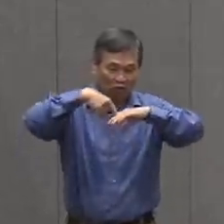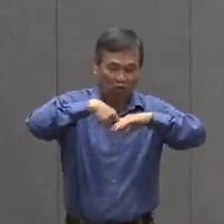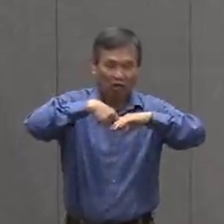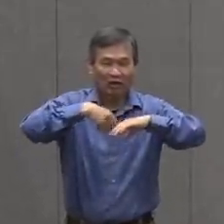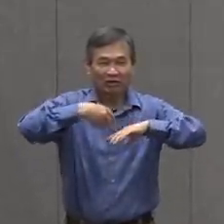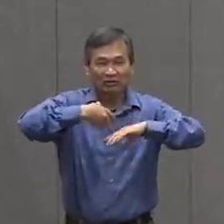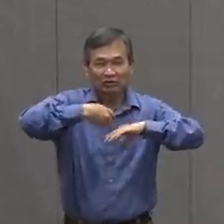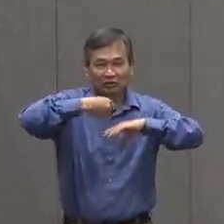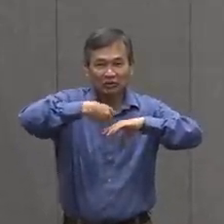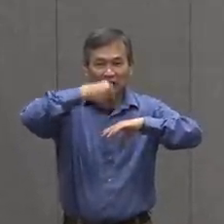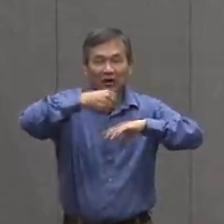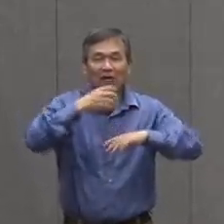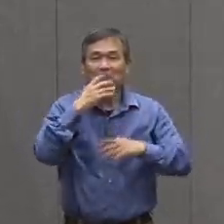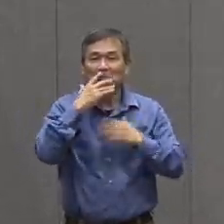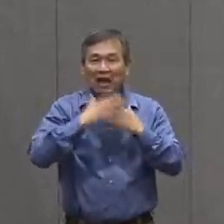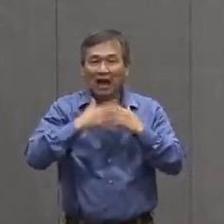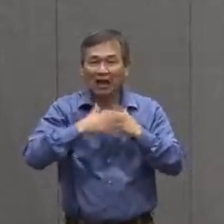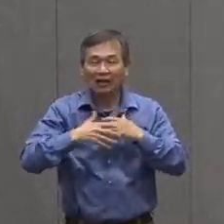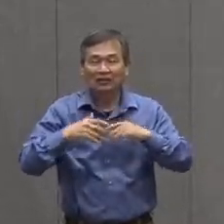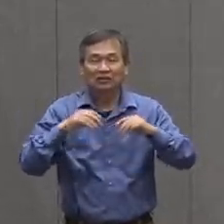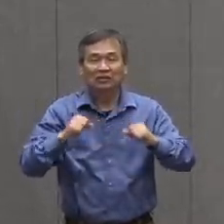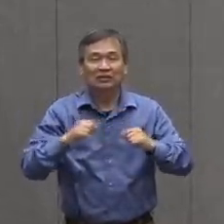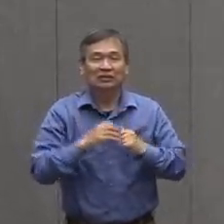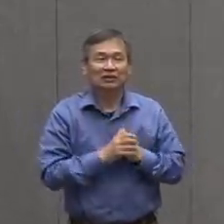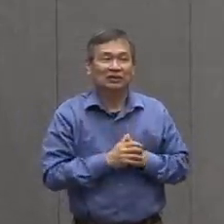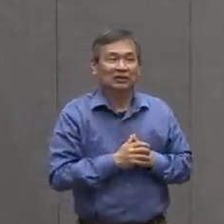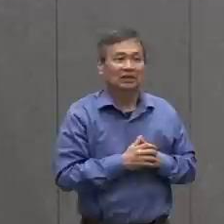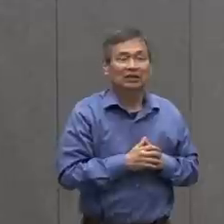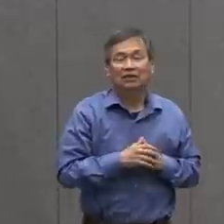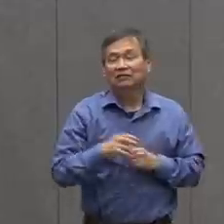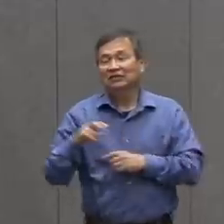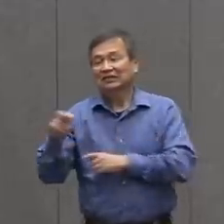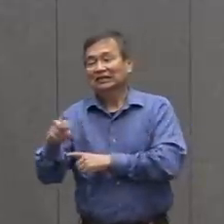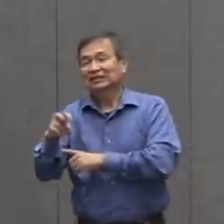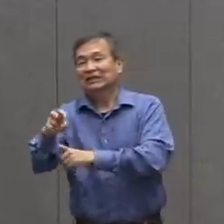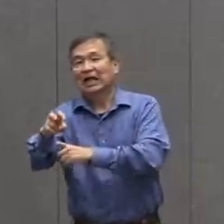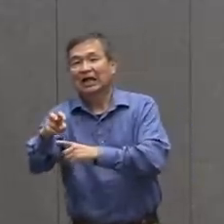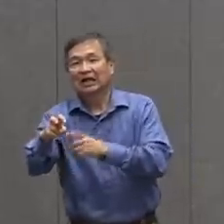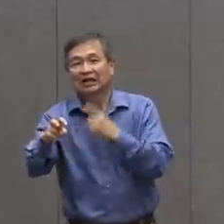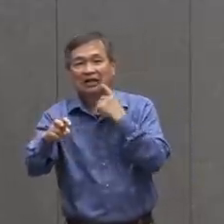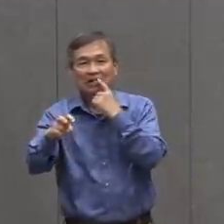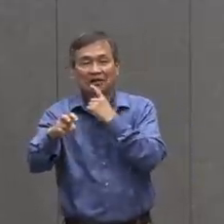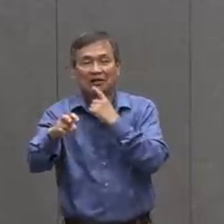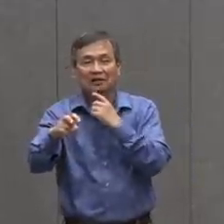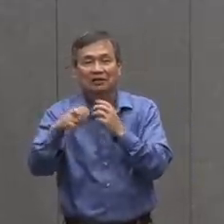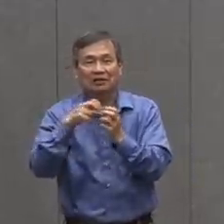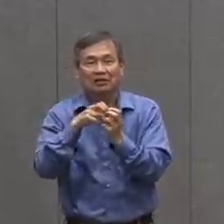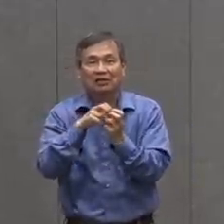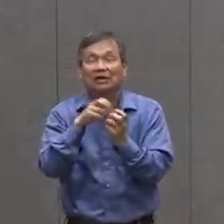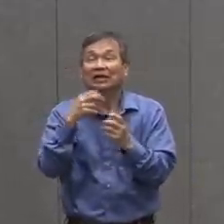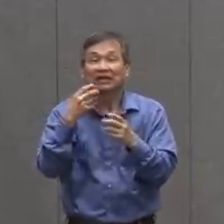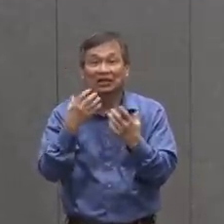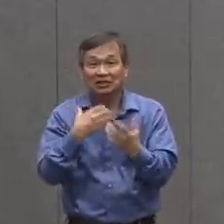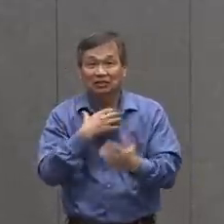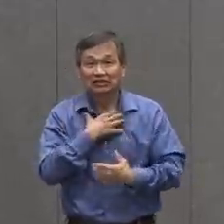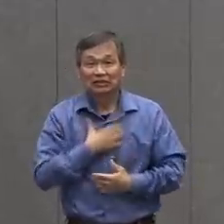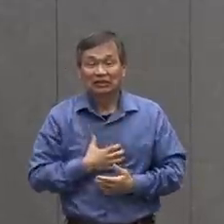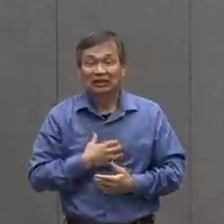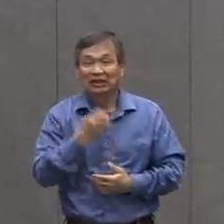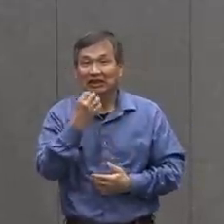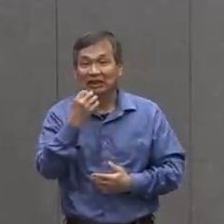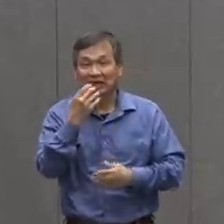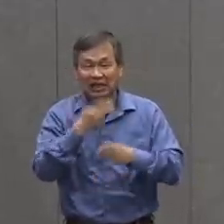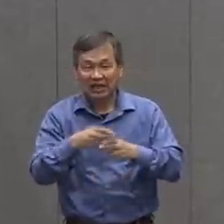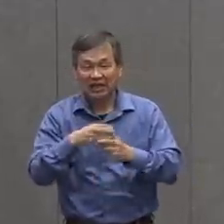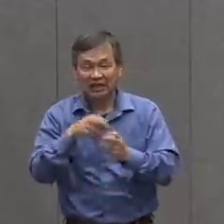mosquitoes. If you're an egg-eating snake, you use your mouth to swallow eggs that are bigger than